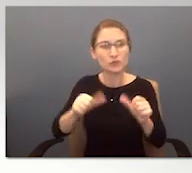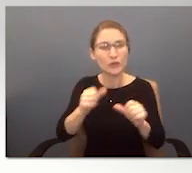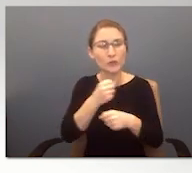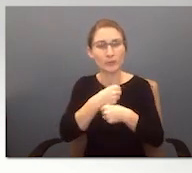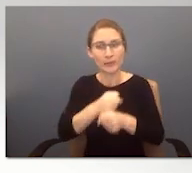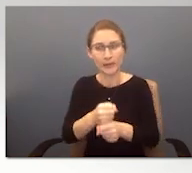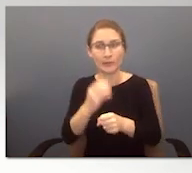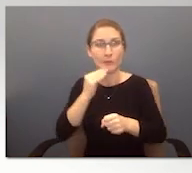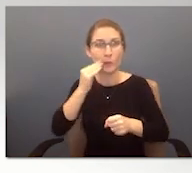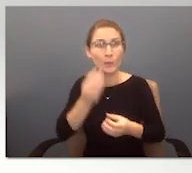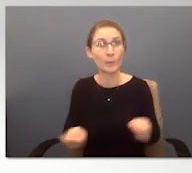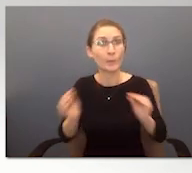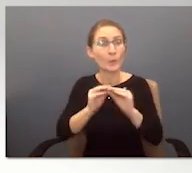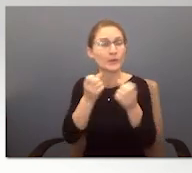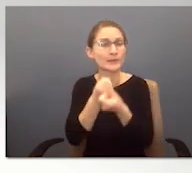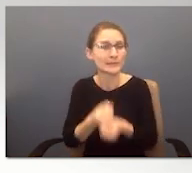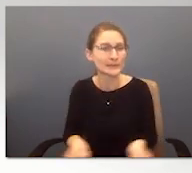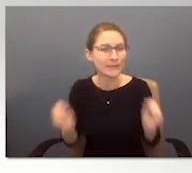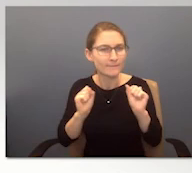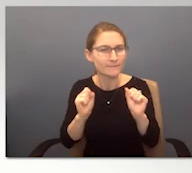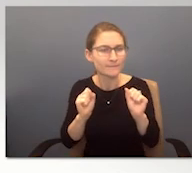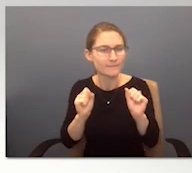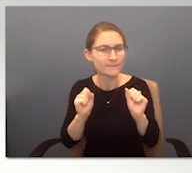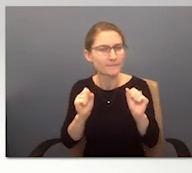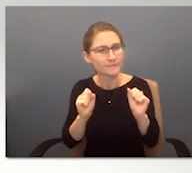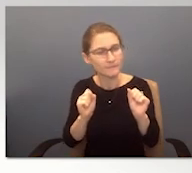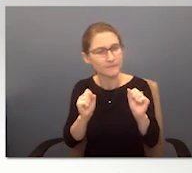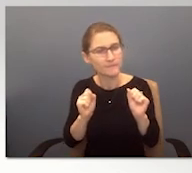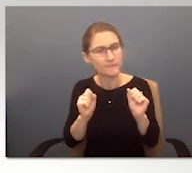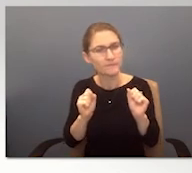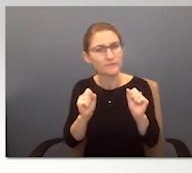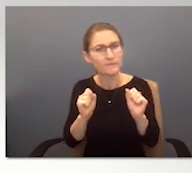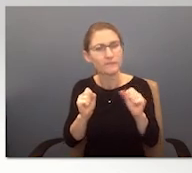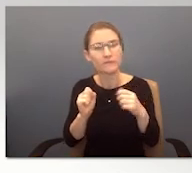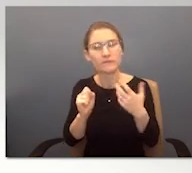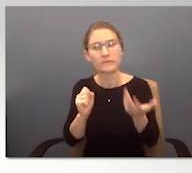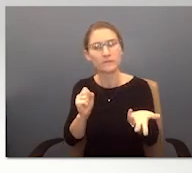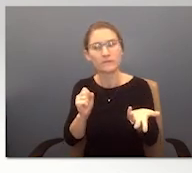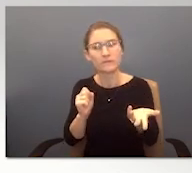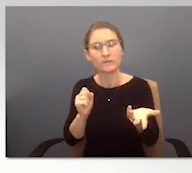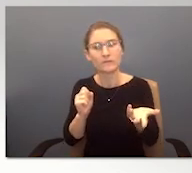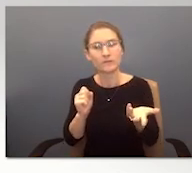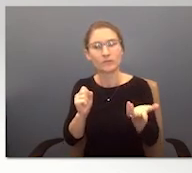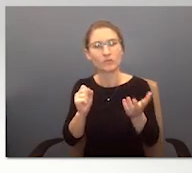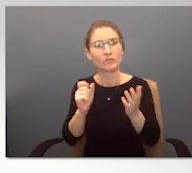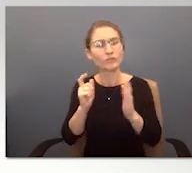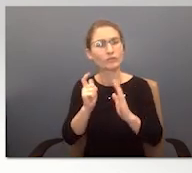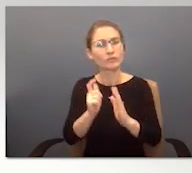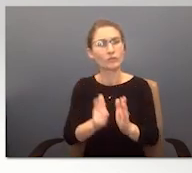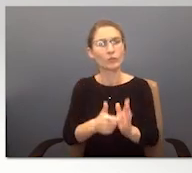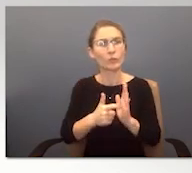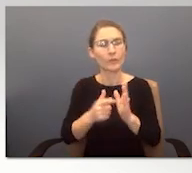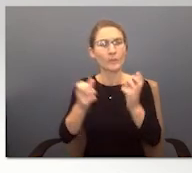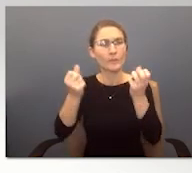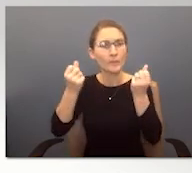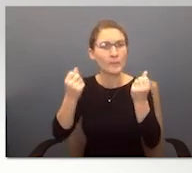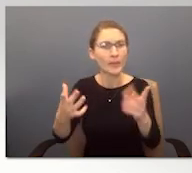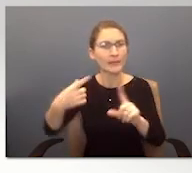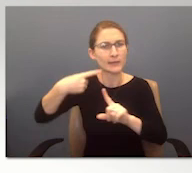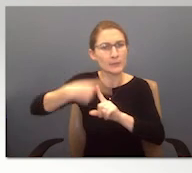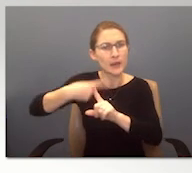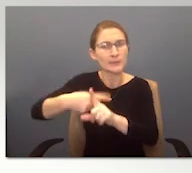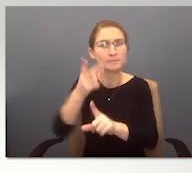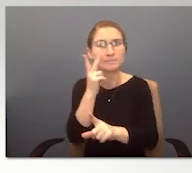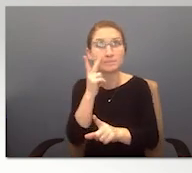safer and healthier environment for our children for 6, 8, 9 months while Medicaid decides if we're in review and are they